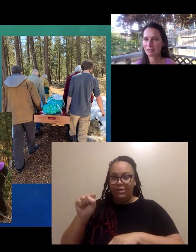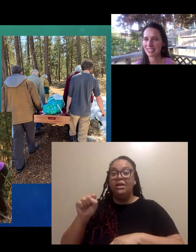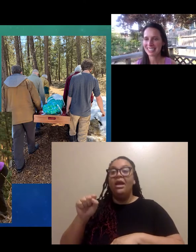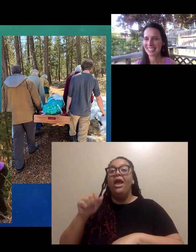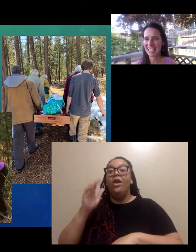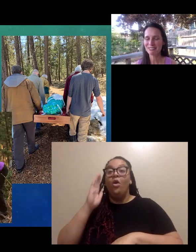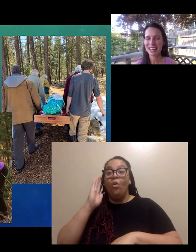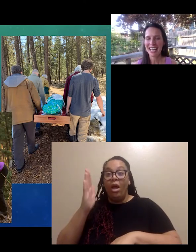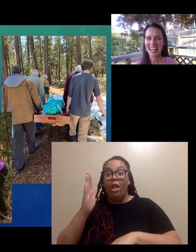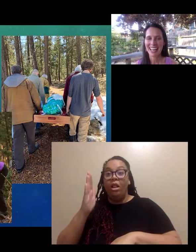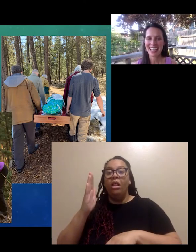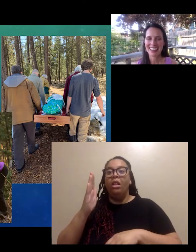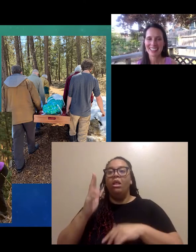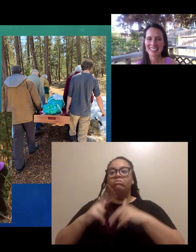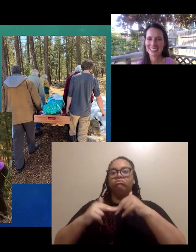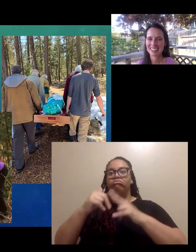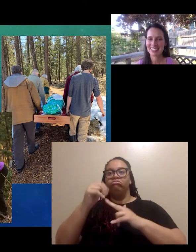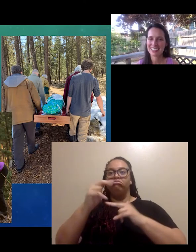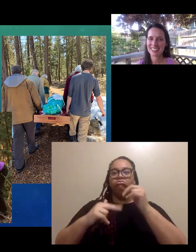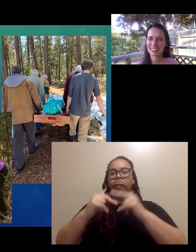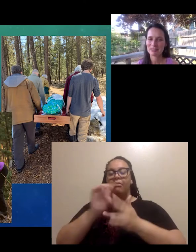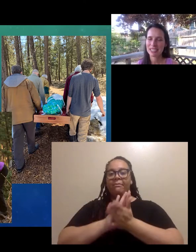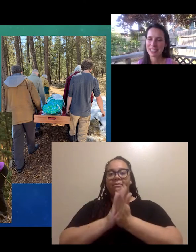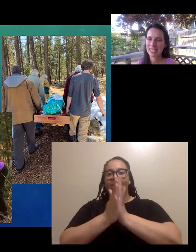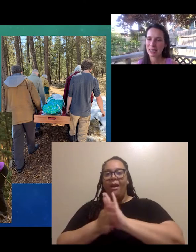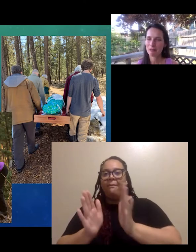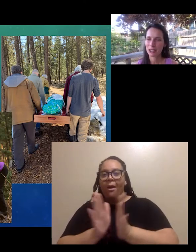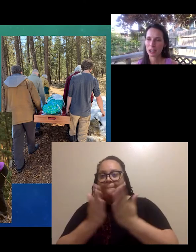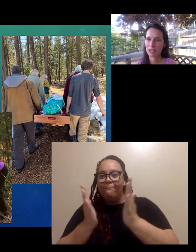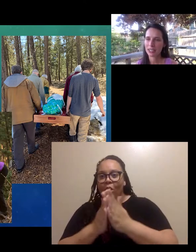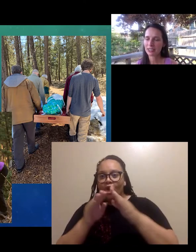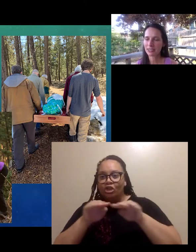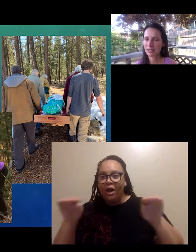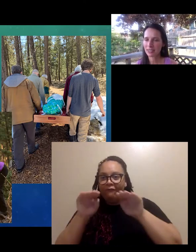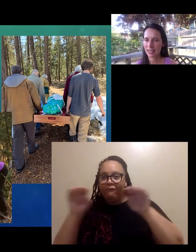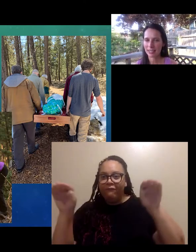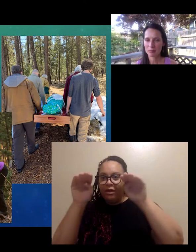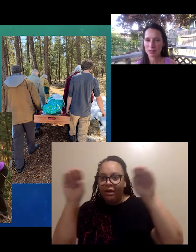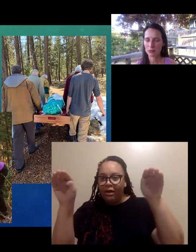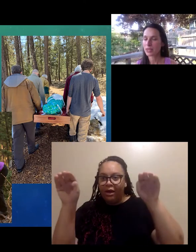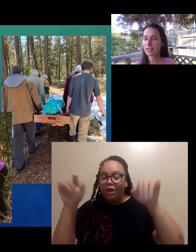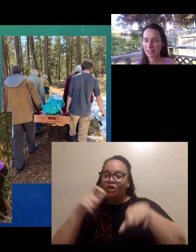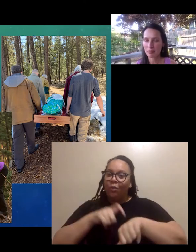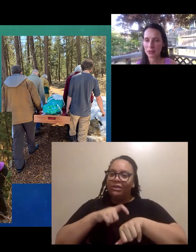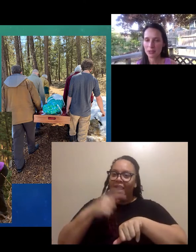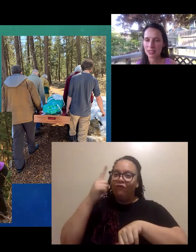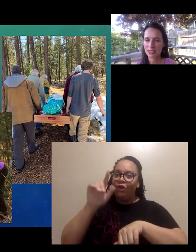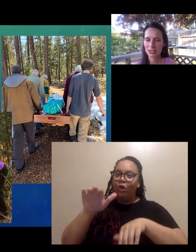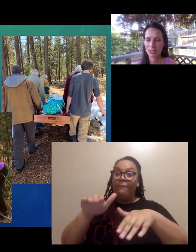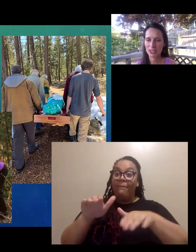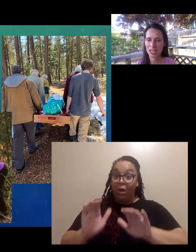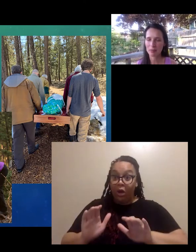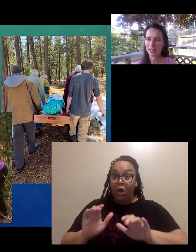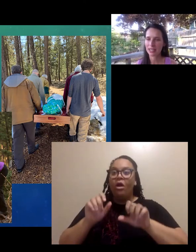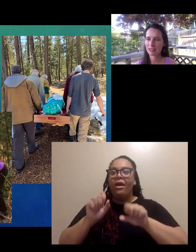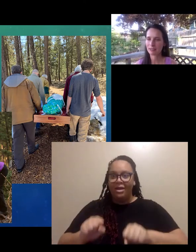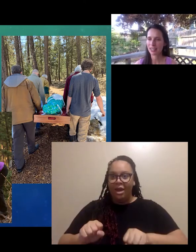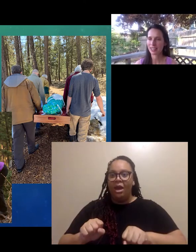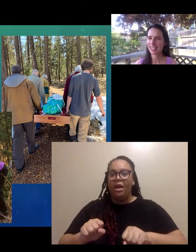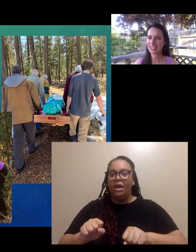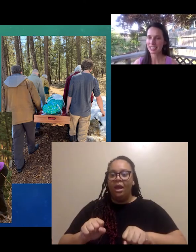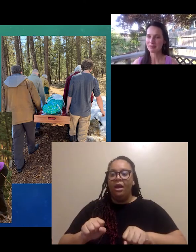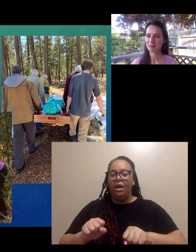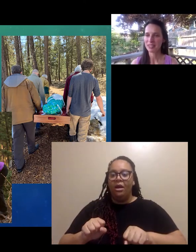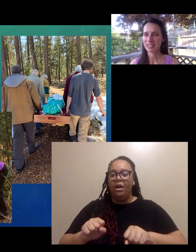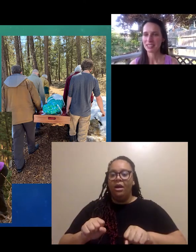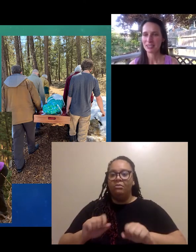your living life. And then, uh, when it's time for your burial, that can be reassembled into the shape of